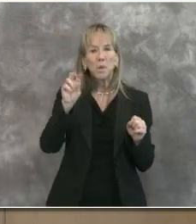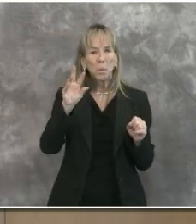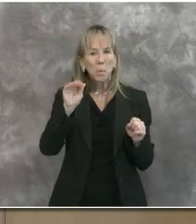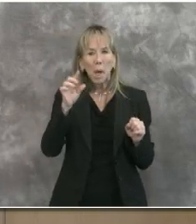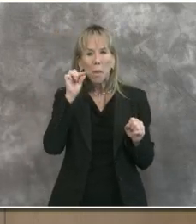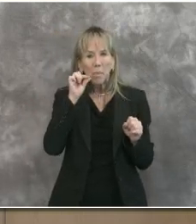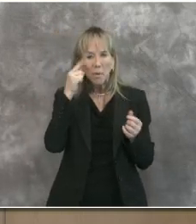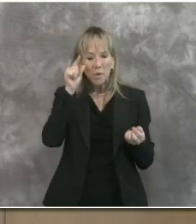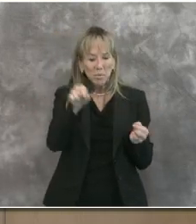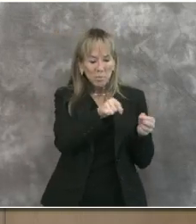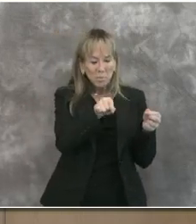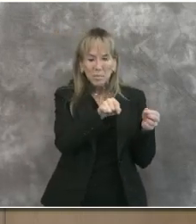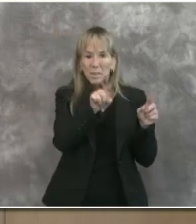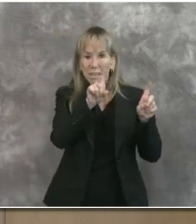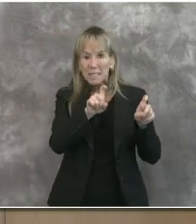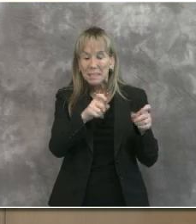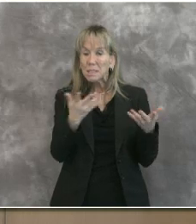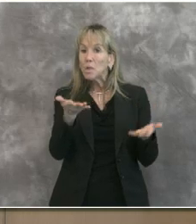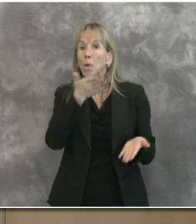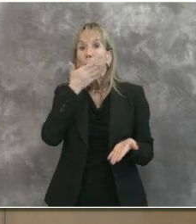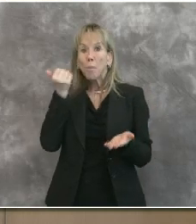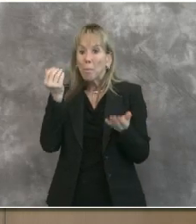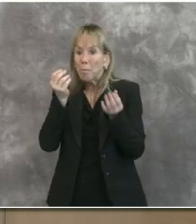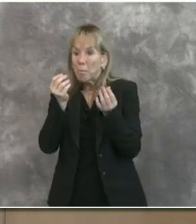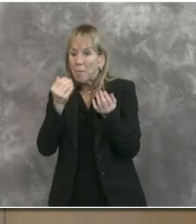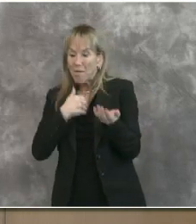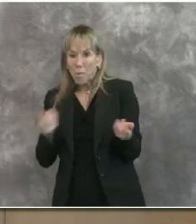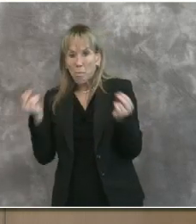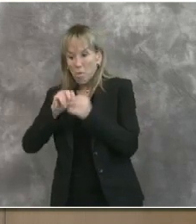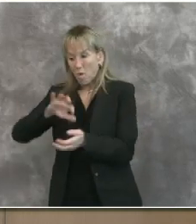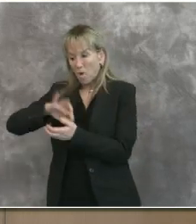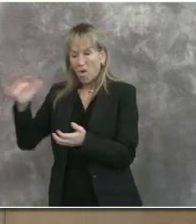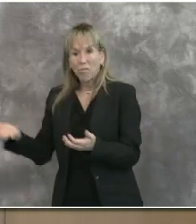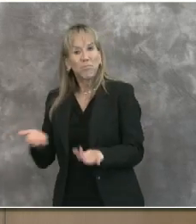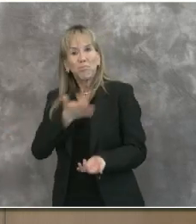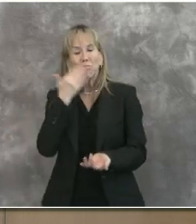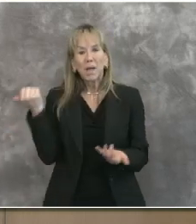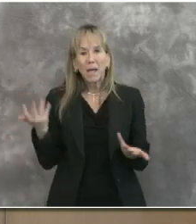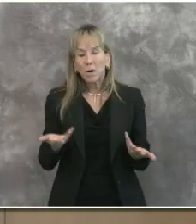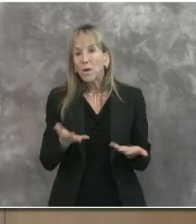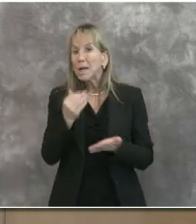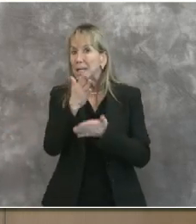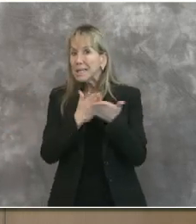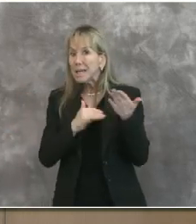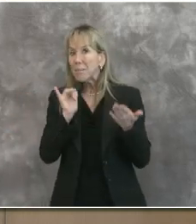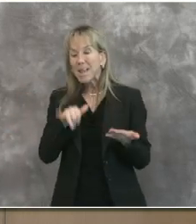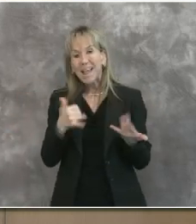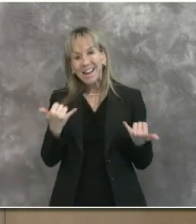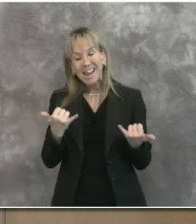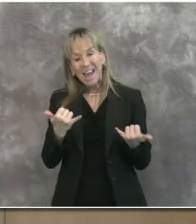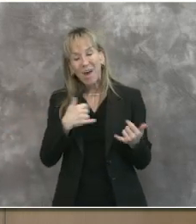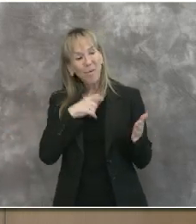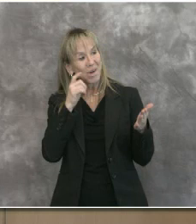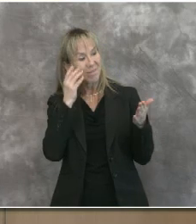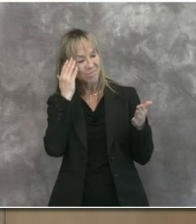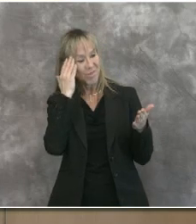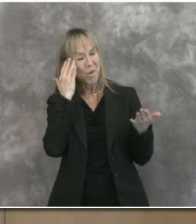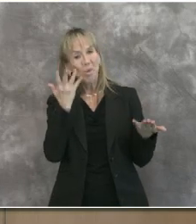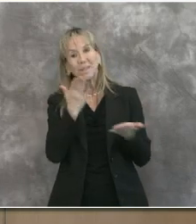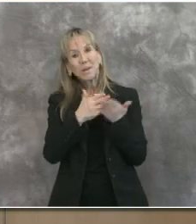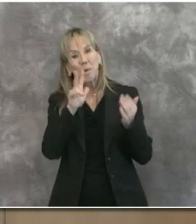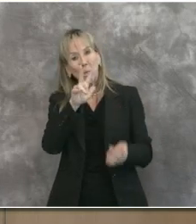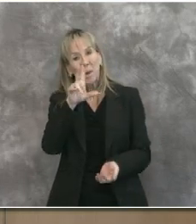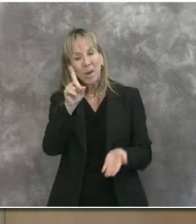are delivered, the better. I know that even some of those swabs are even being 3D printed, let alone